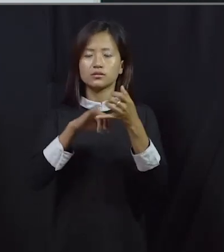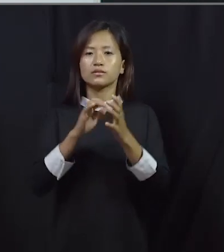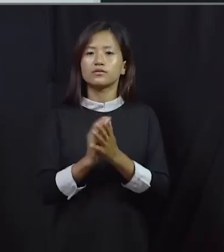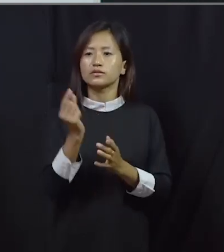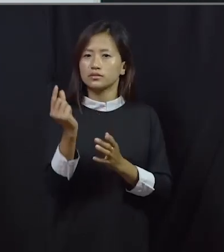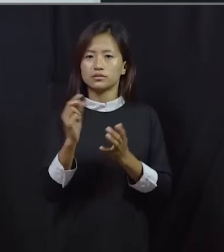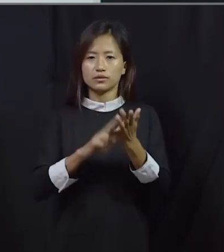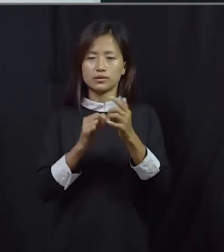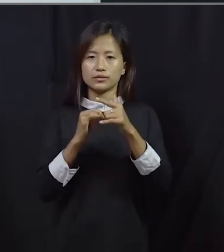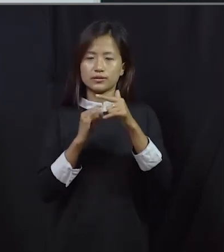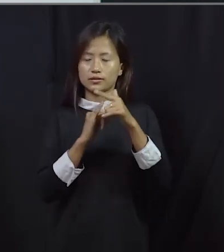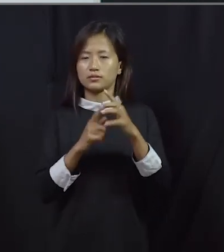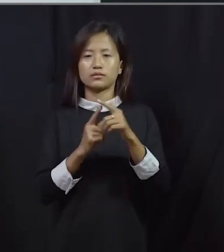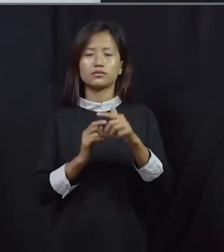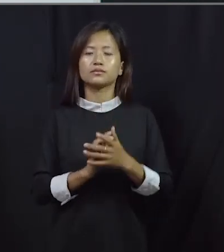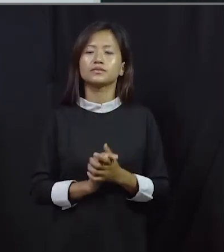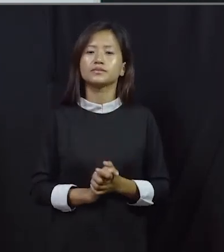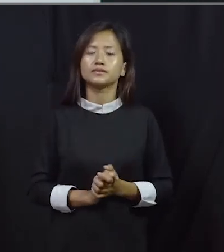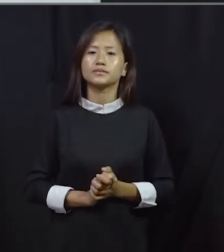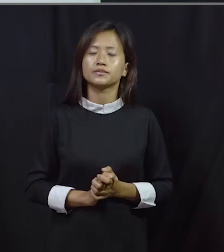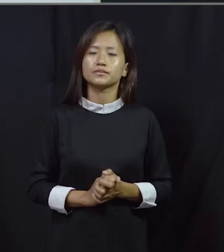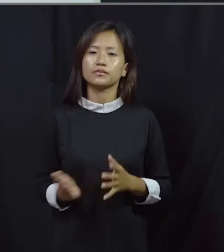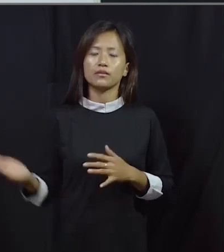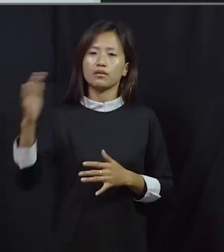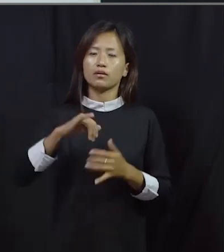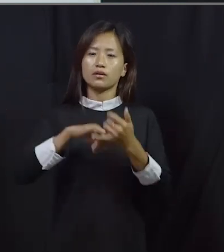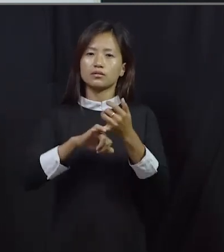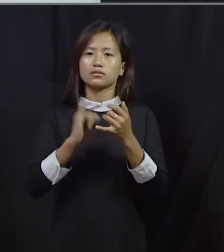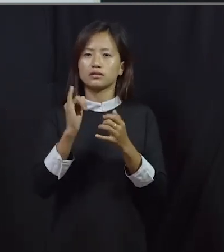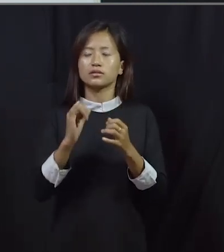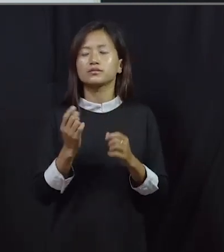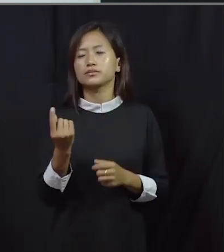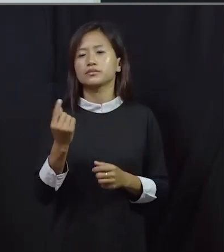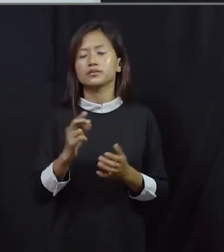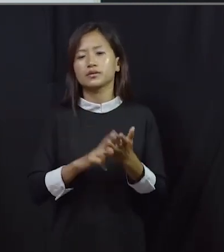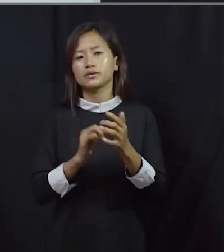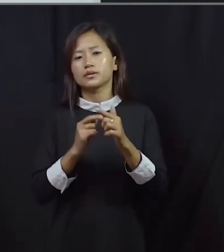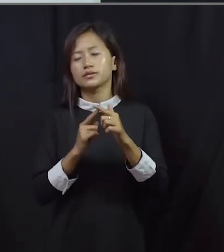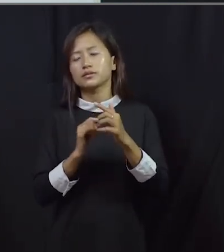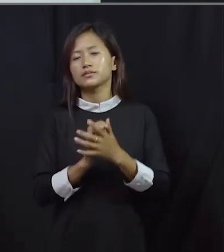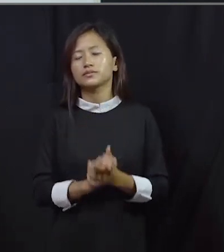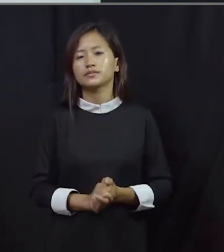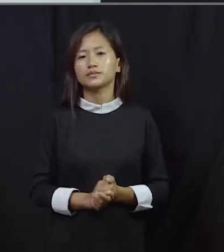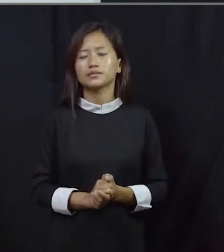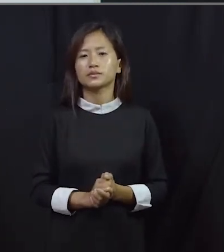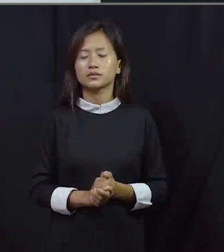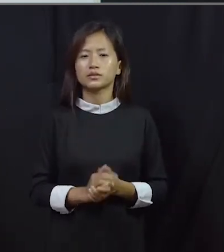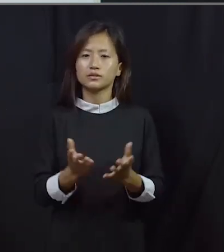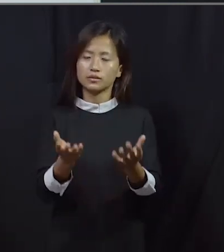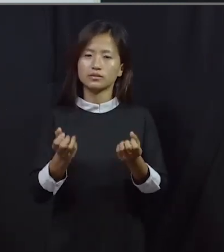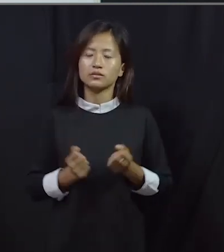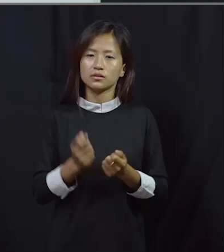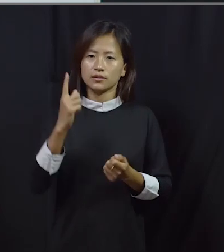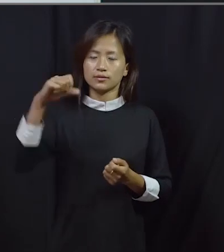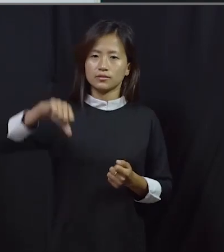not a metric system of unit. Now, come to the SI unit, which is standard internationally, which is accepted in the year of